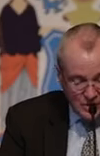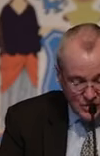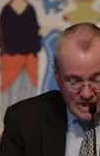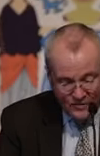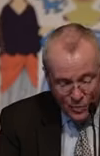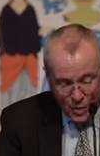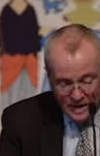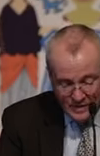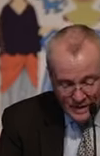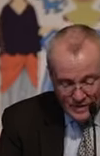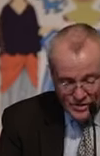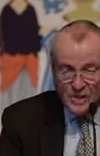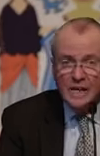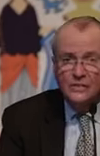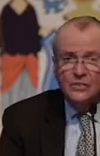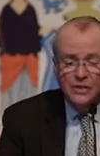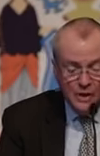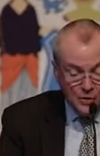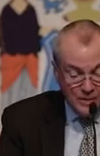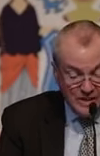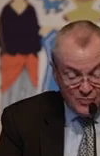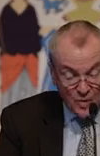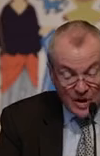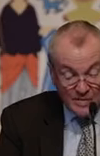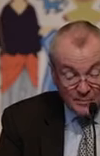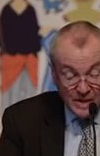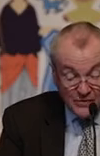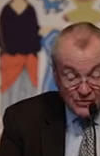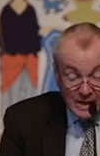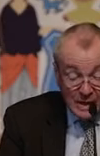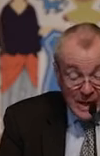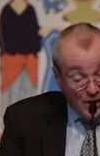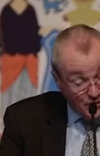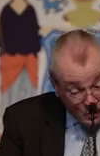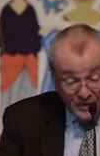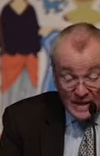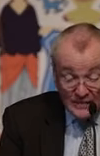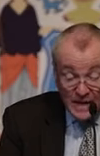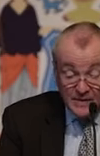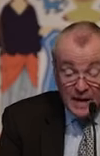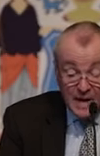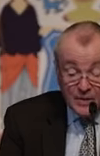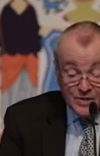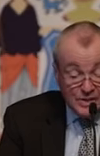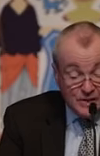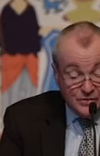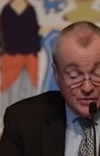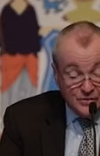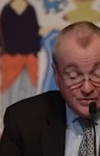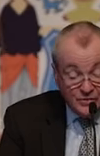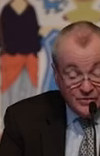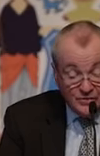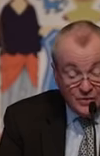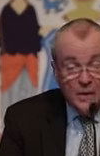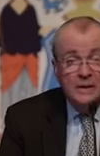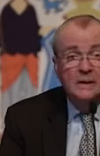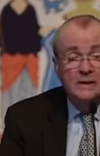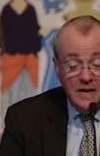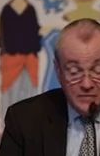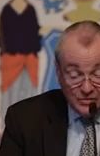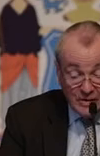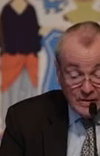Marlene Caride for working with lenders to get this relief program in place. I also want to thank the head of the Higher Education Student Assistance